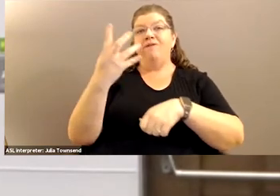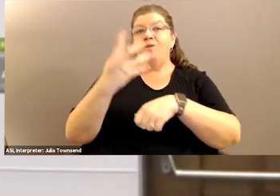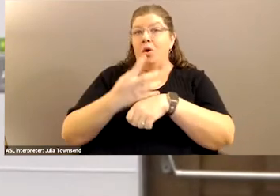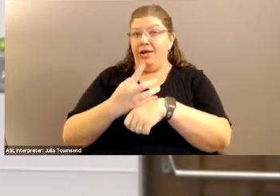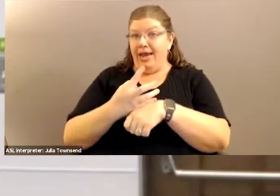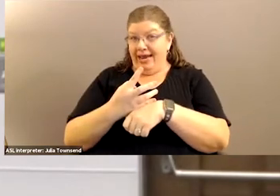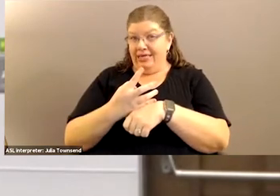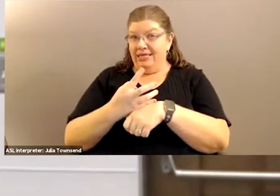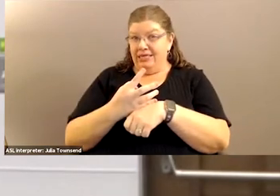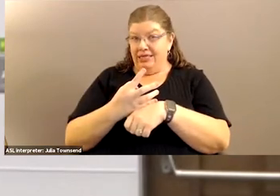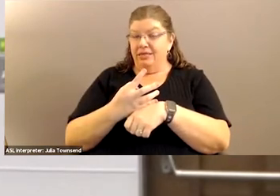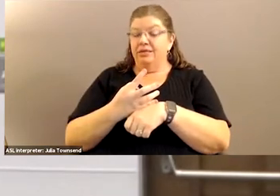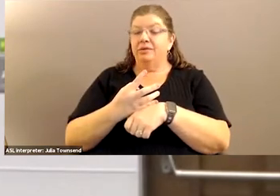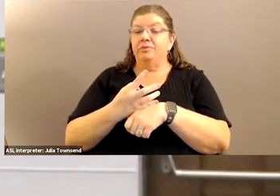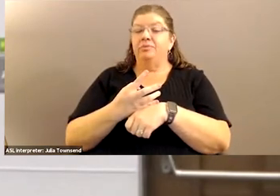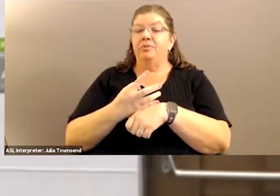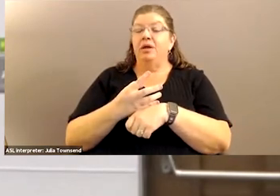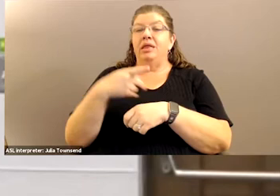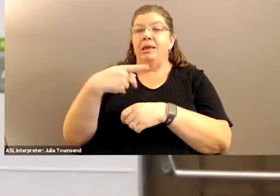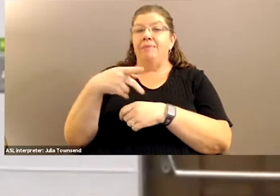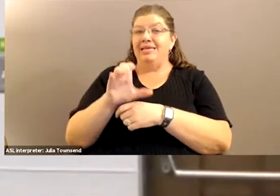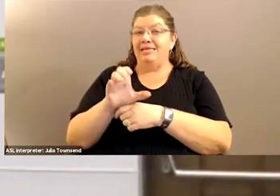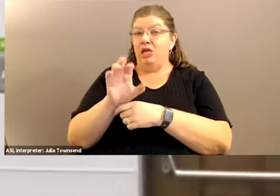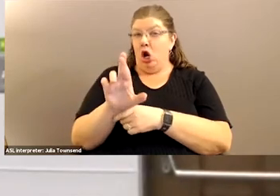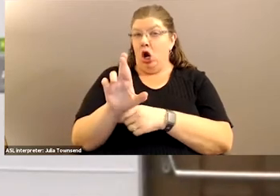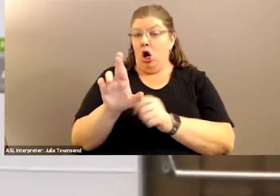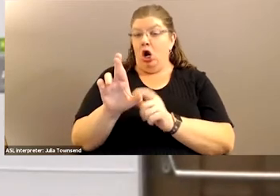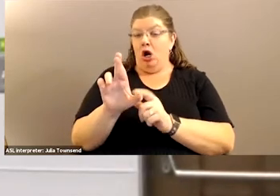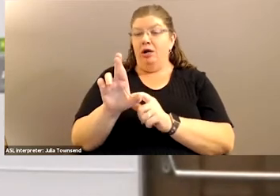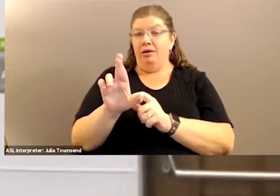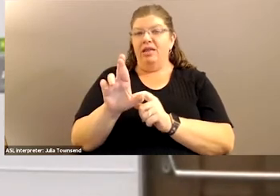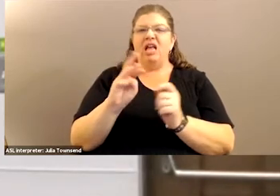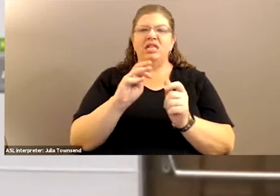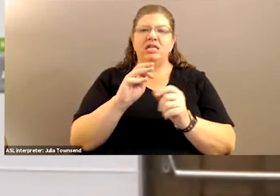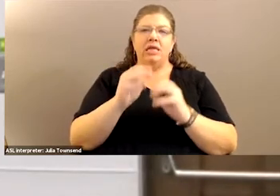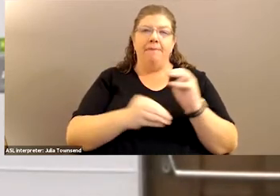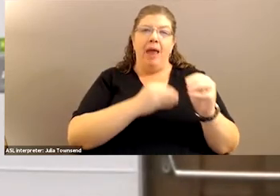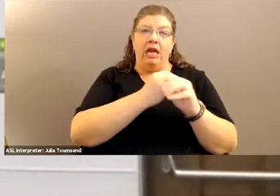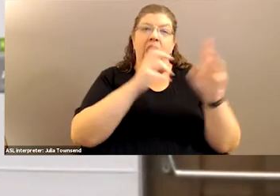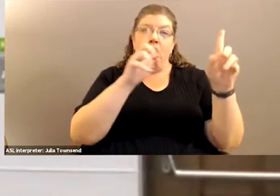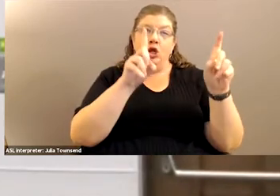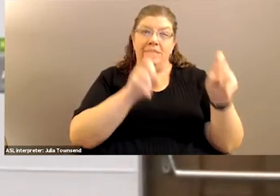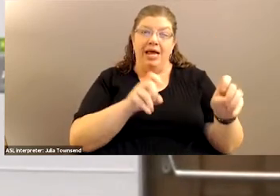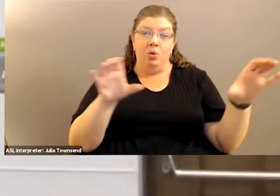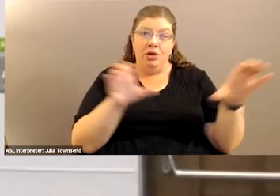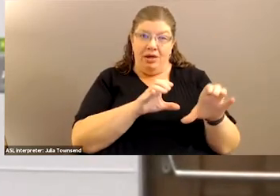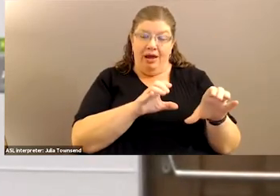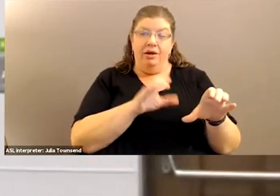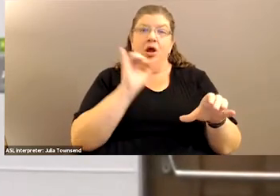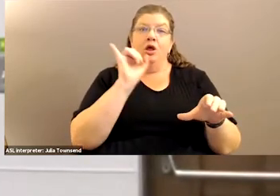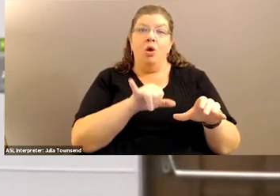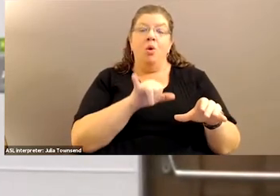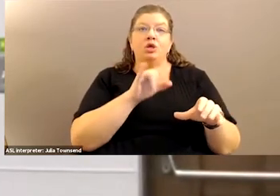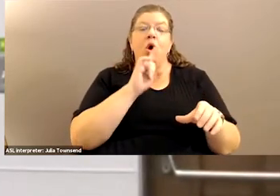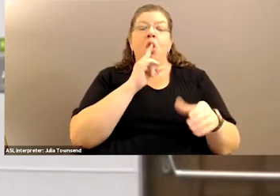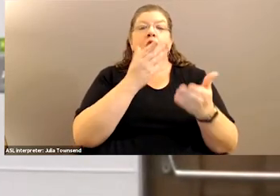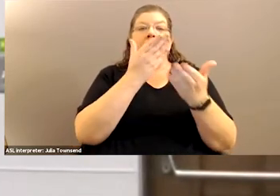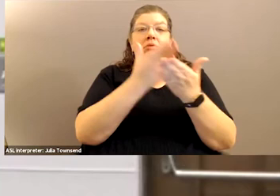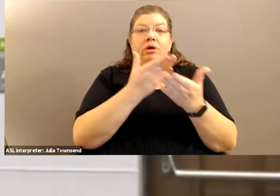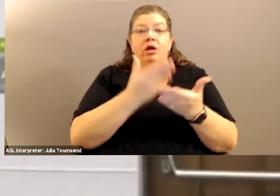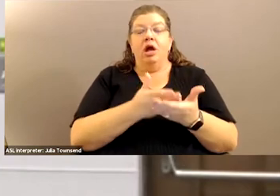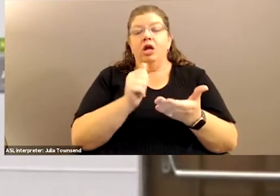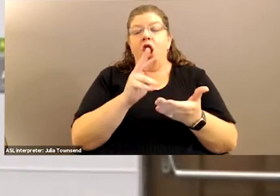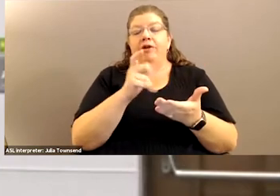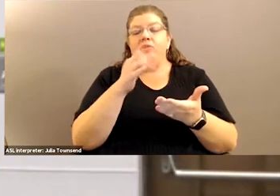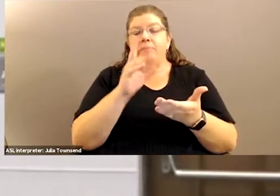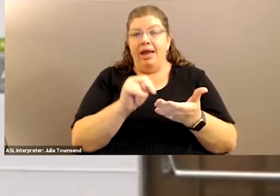where the pcr which are the the molecular tests that were done and those are confirmation tests so